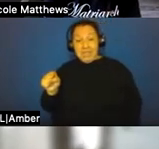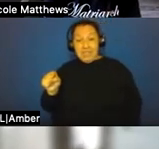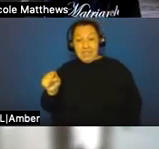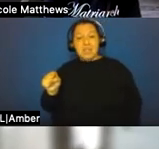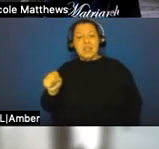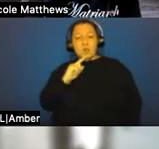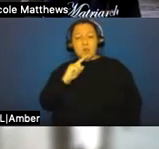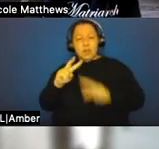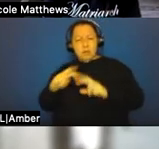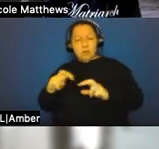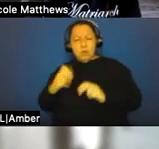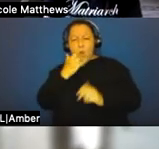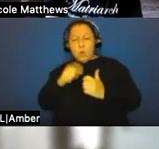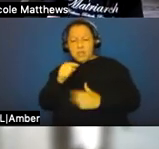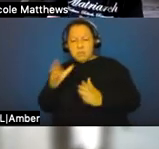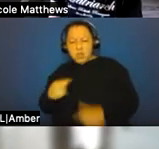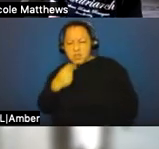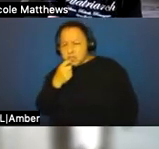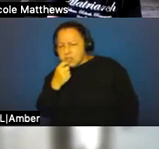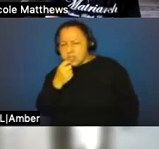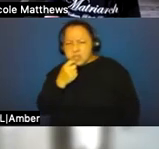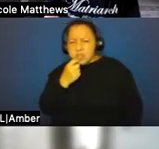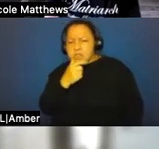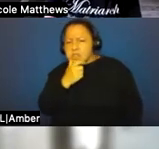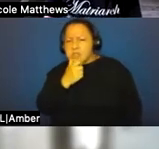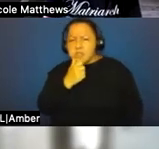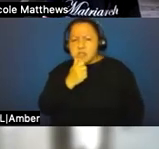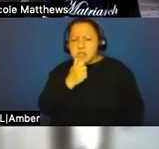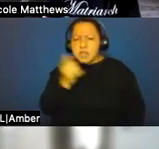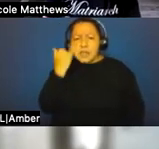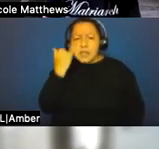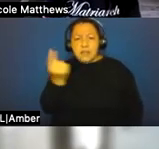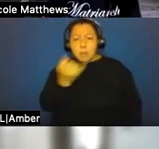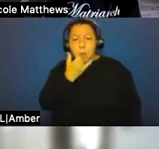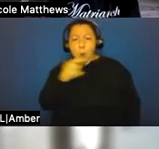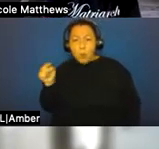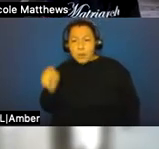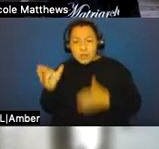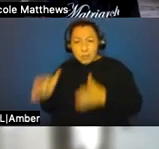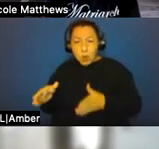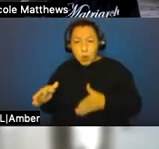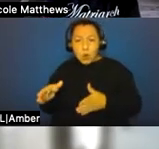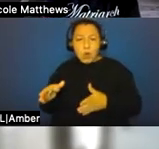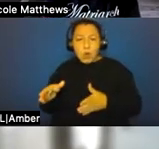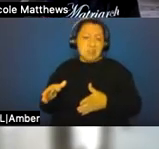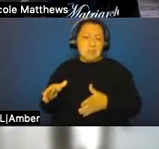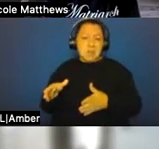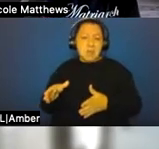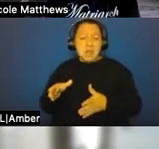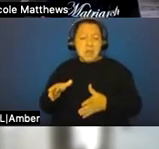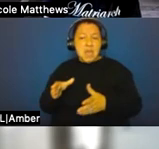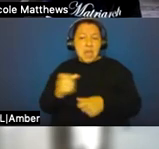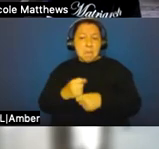person, right? So if you have something that's wrong with them, then it makes sense to have this treatment or case plan to fix it,